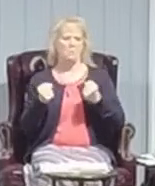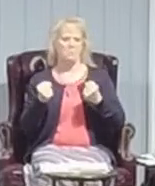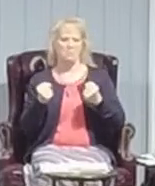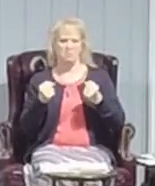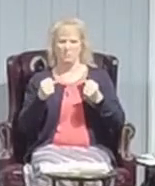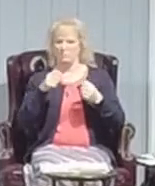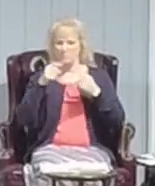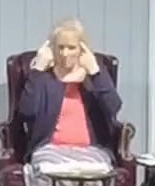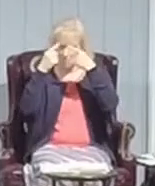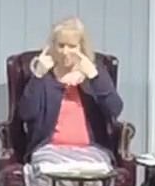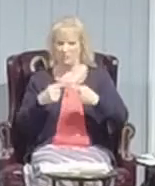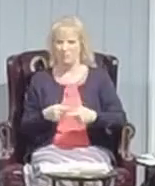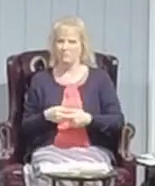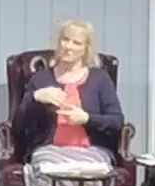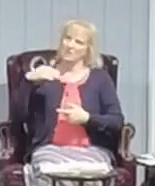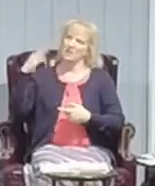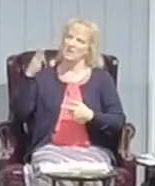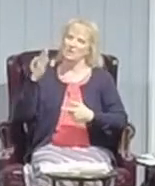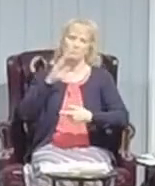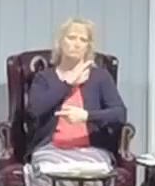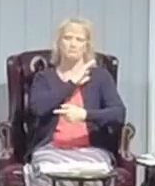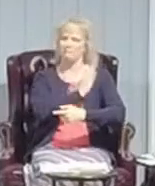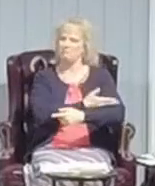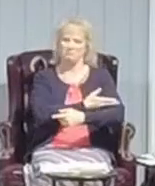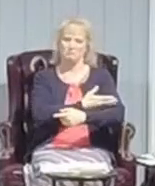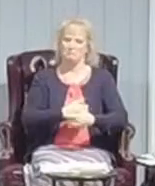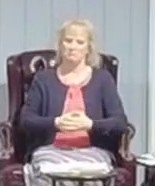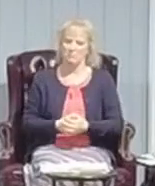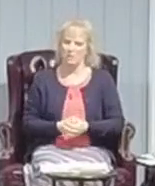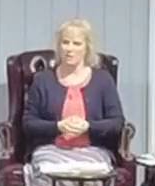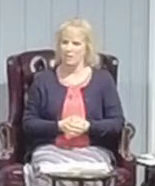mind, he was powerless.